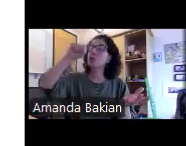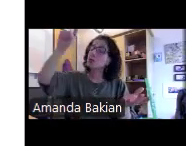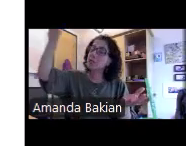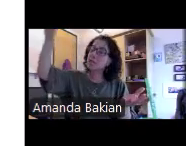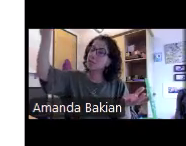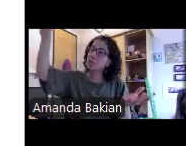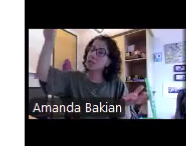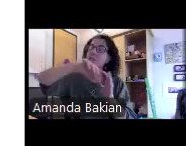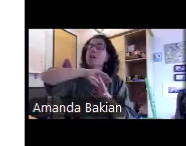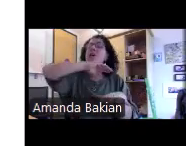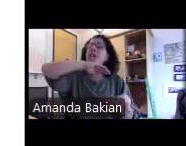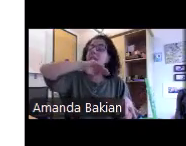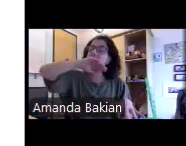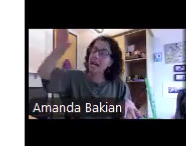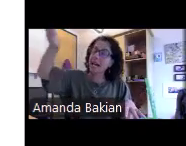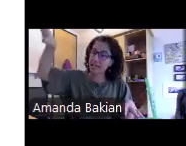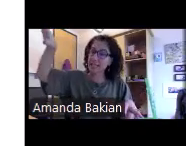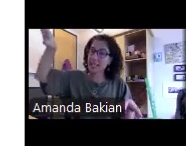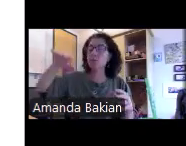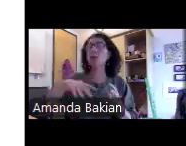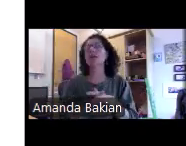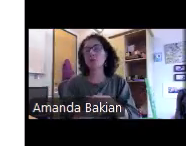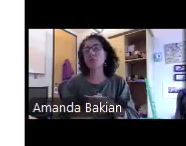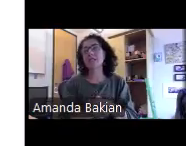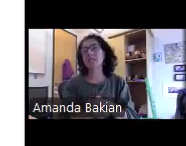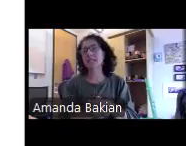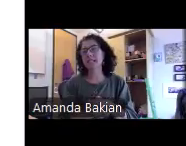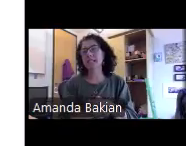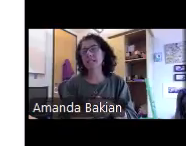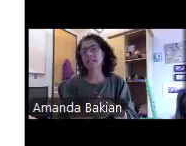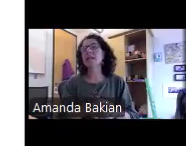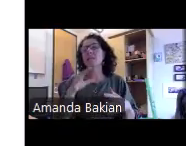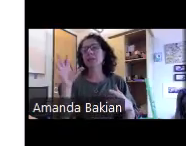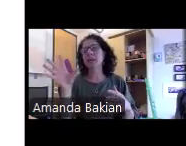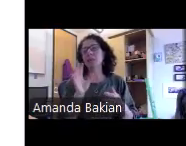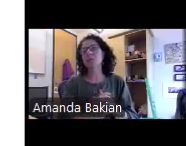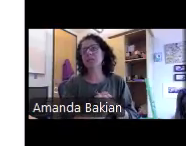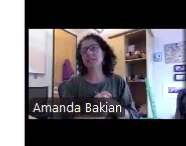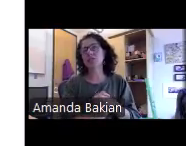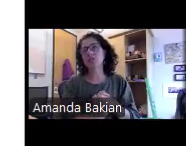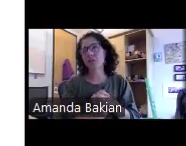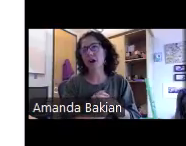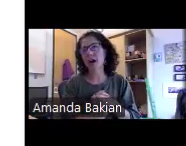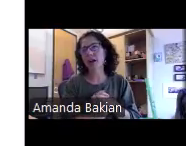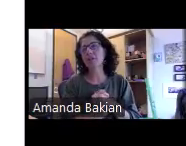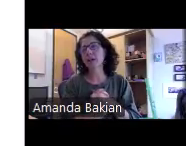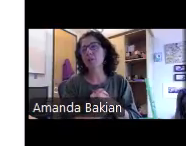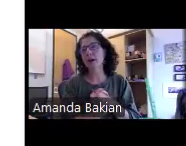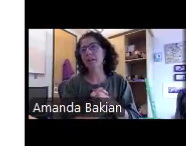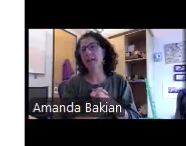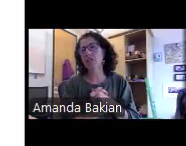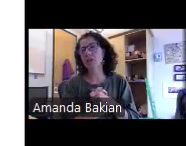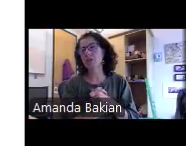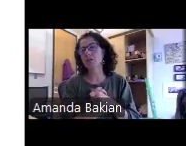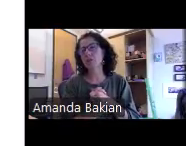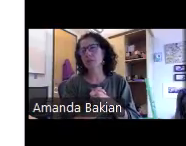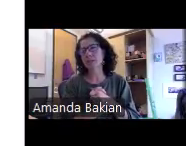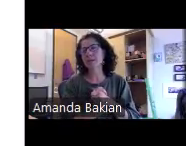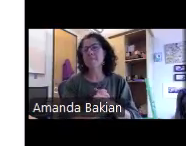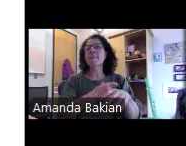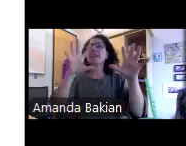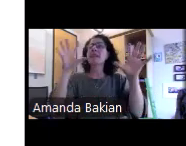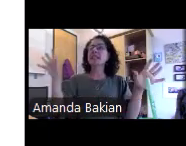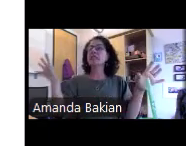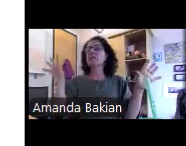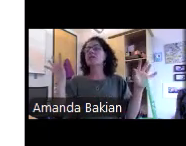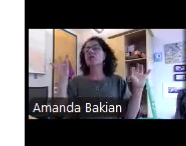actually continues to increase into adolescence, probably through age 16. But that was the initial thought and why age 8 was the